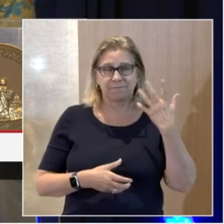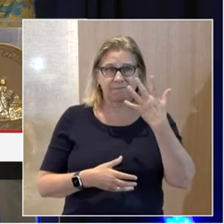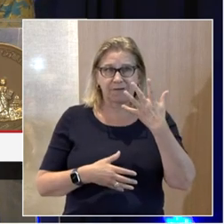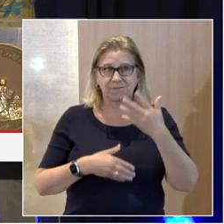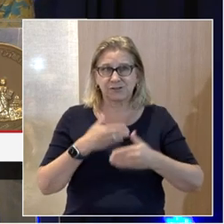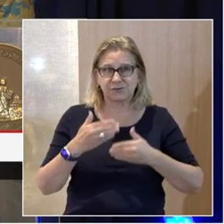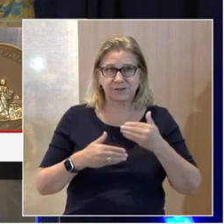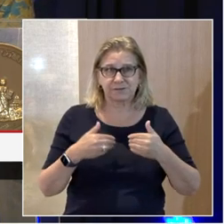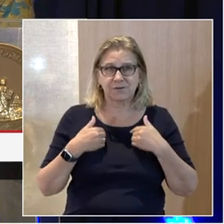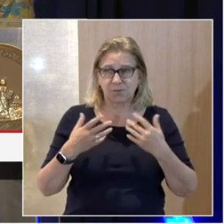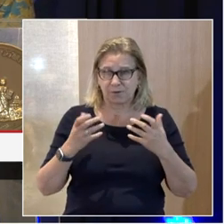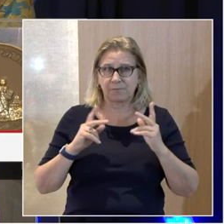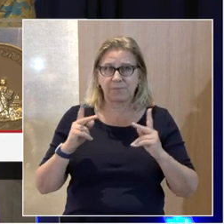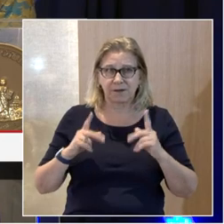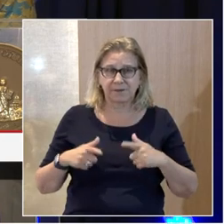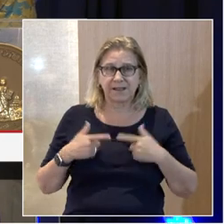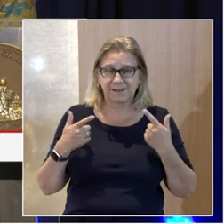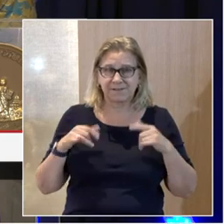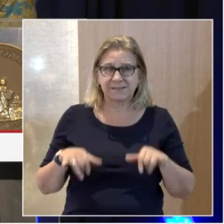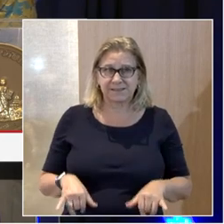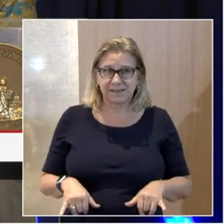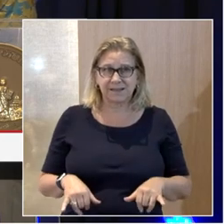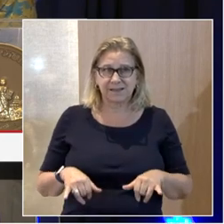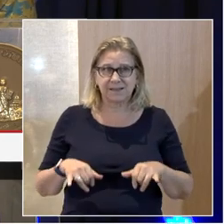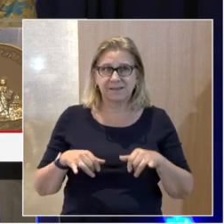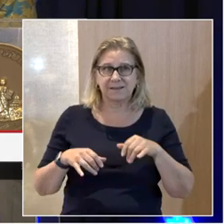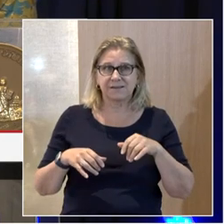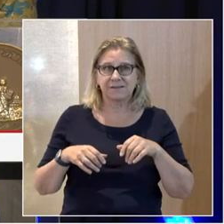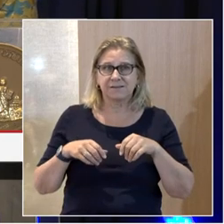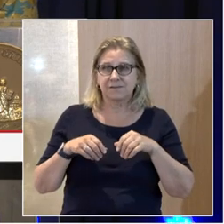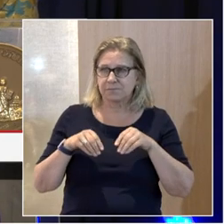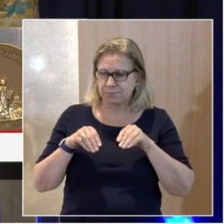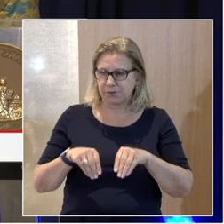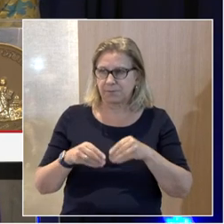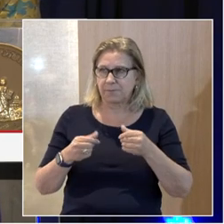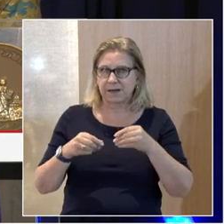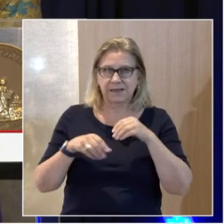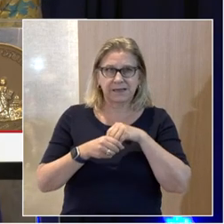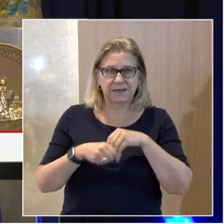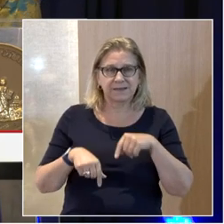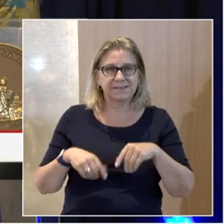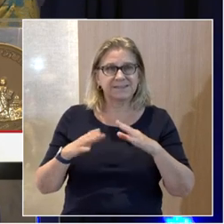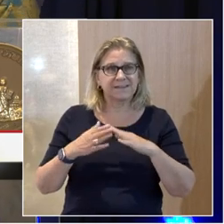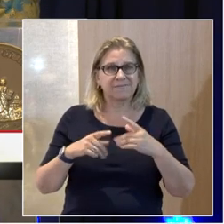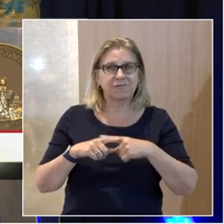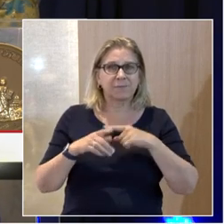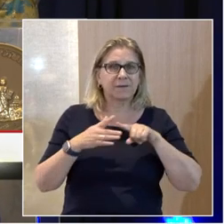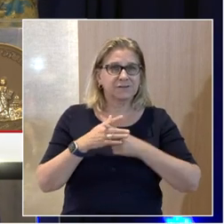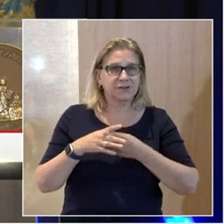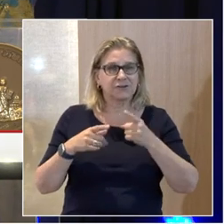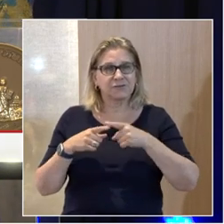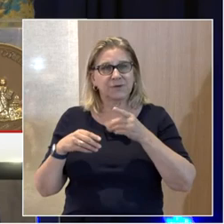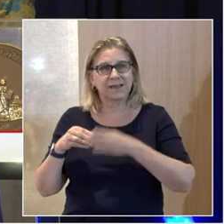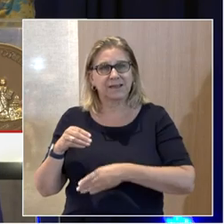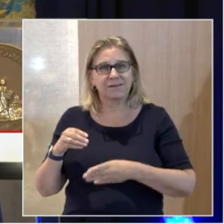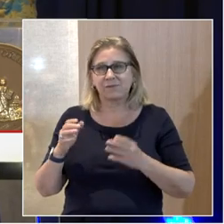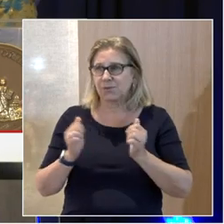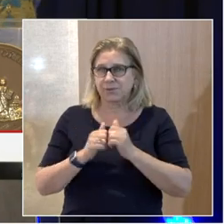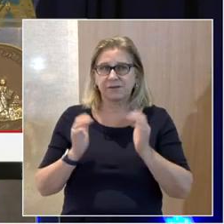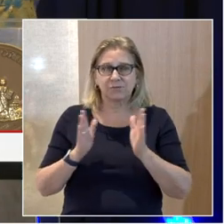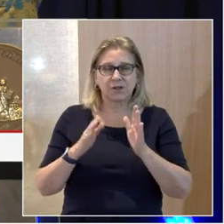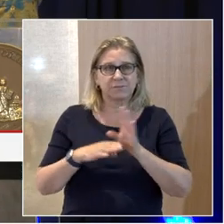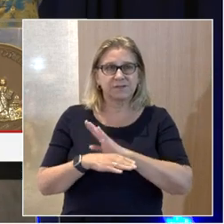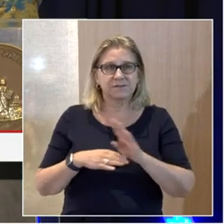stay, spend money in the city. So it really starts and ends with the small businesses. You want more support for small